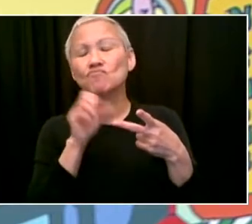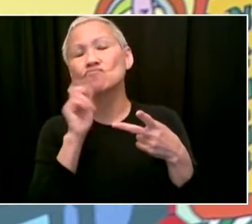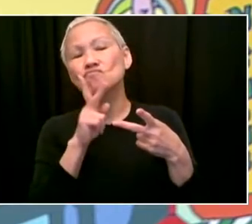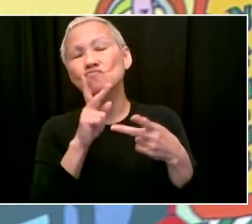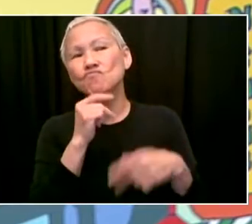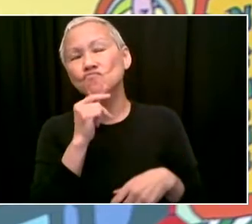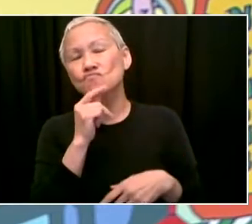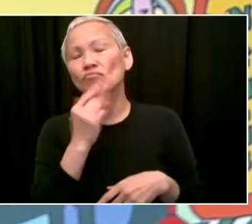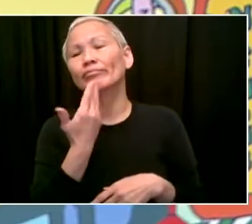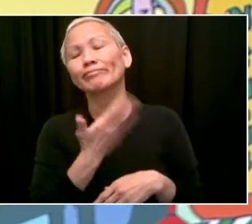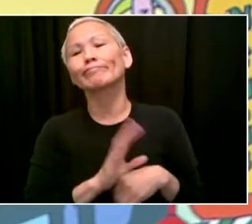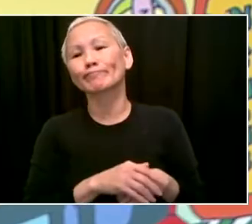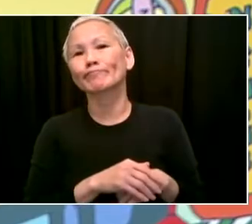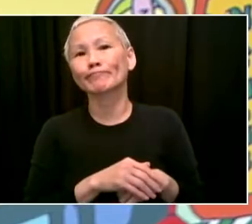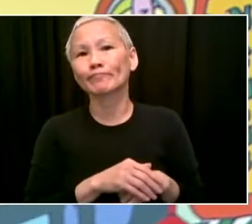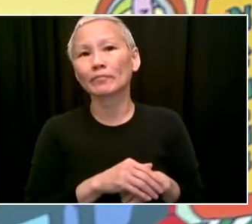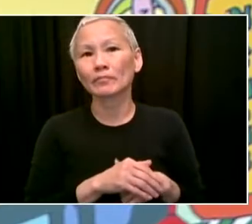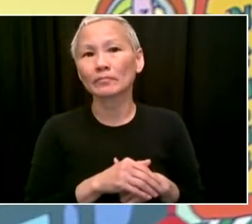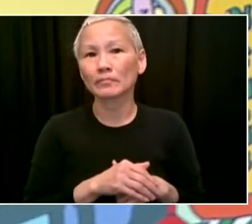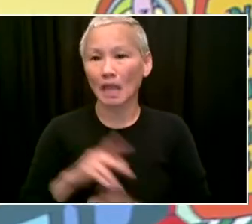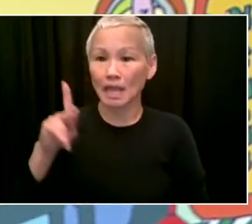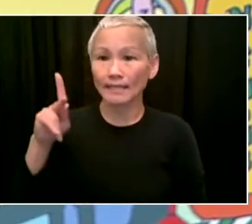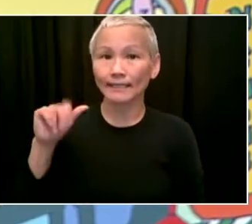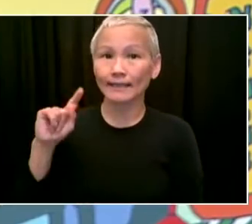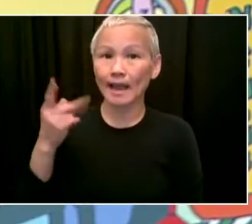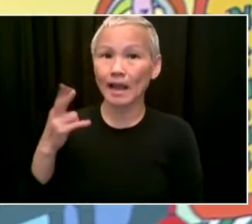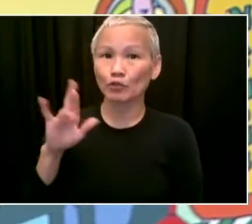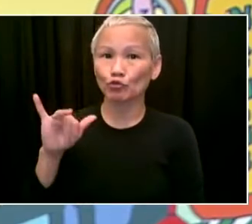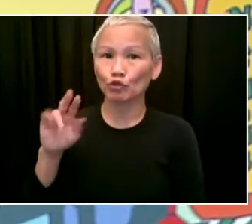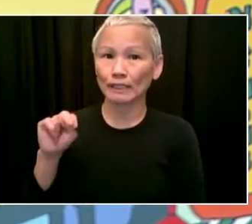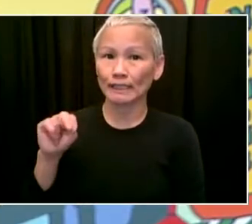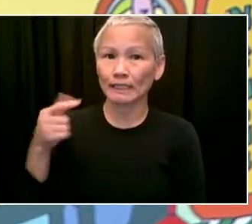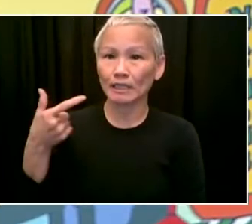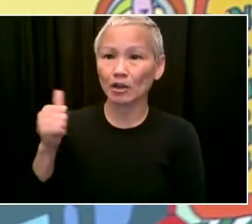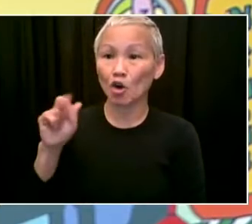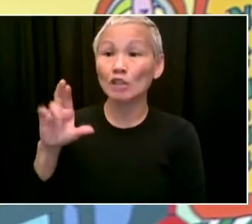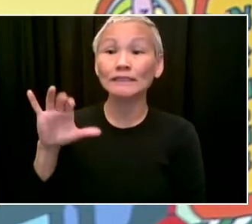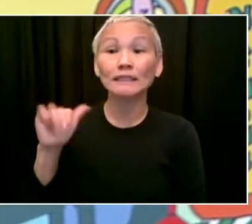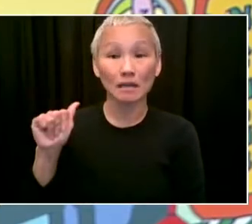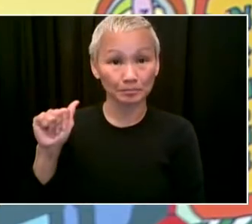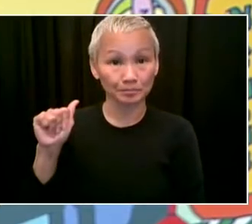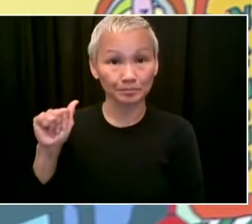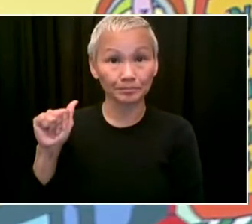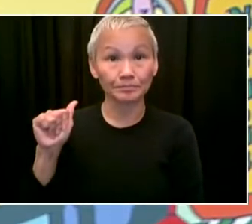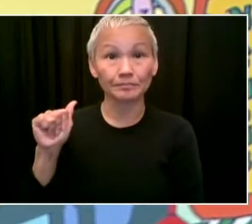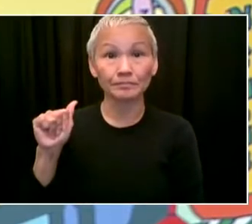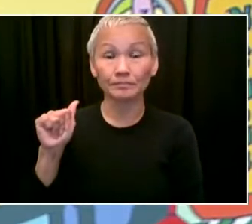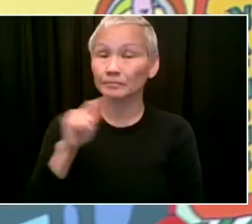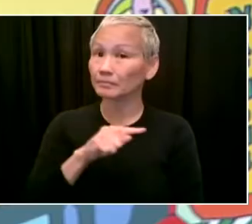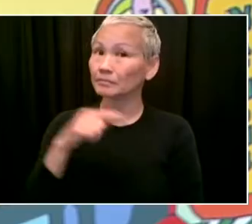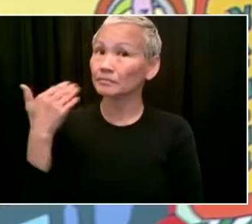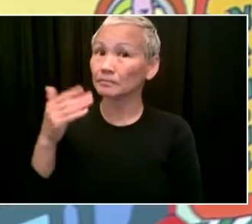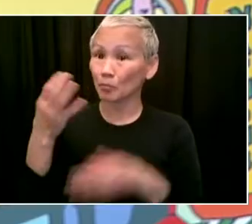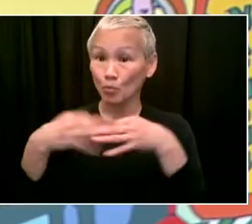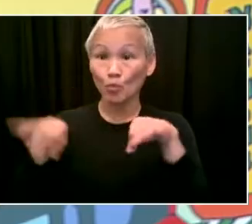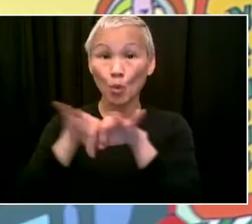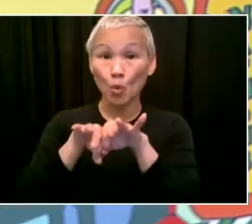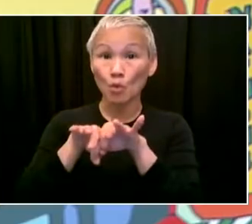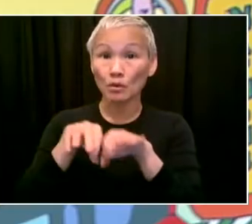Catherine Garcia was an important member of your administration. You appointed her to several special